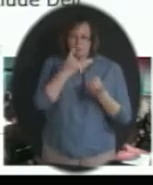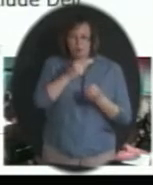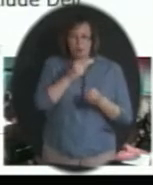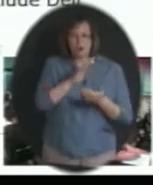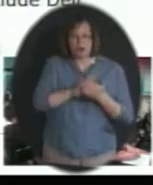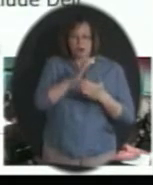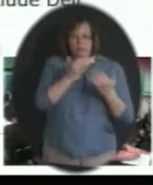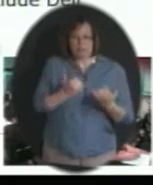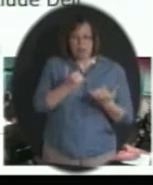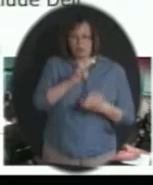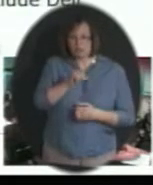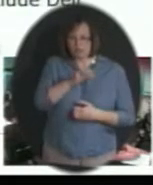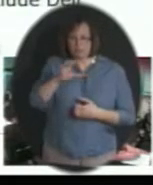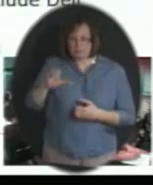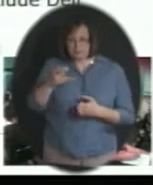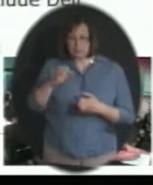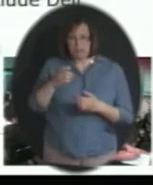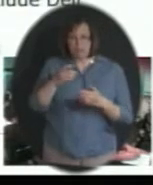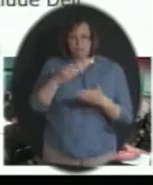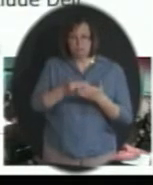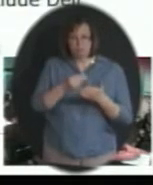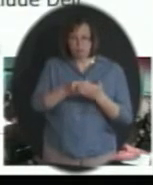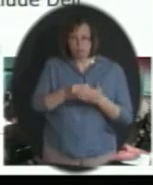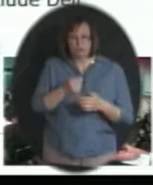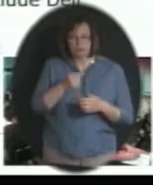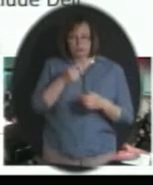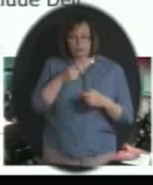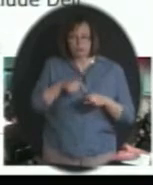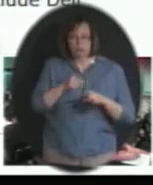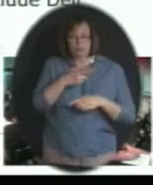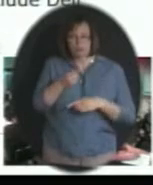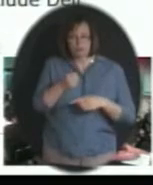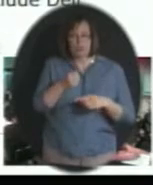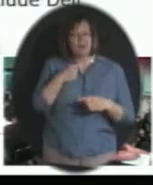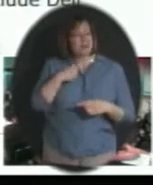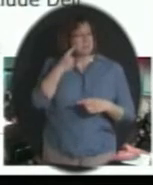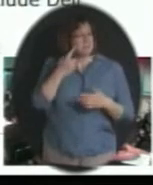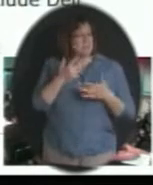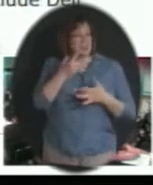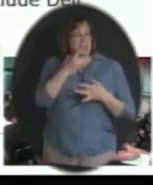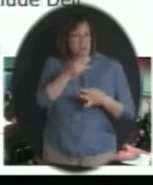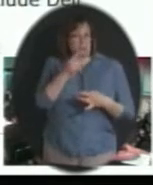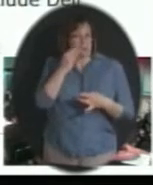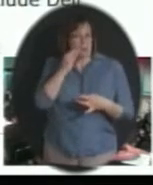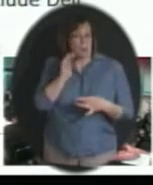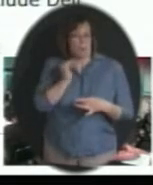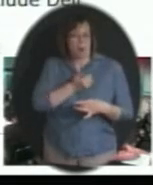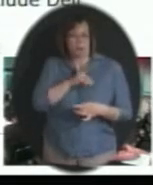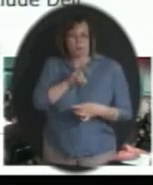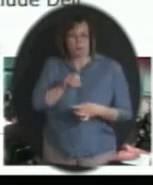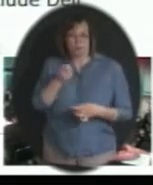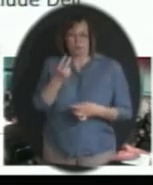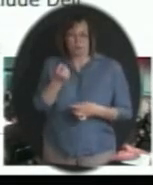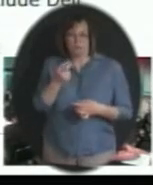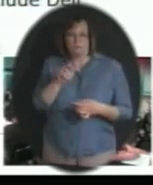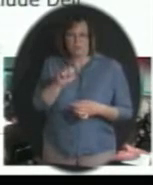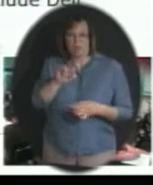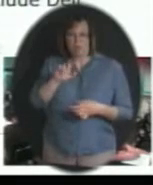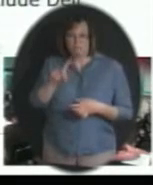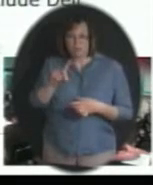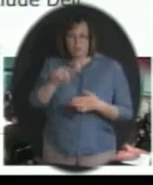JCCC tuition while the students are in high school. I thought you might be interested to know just a snapshot of our 2012 Avid